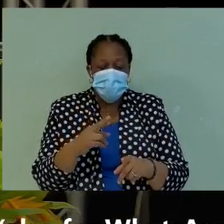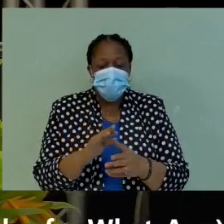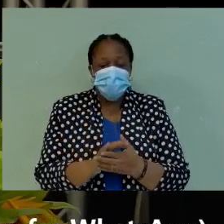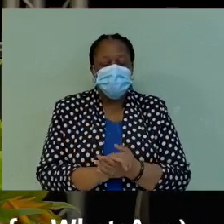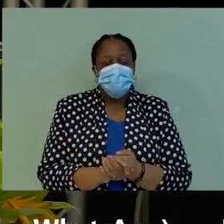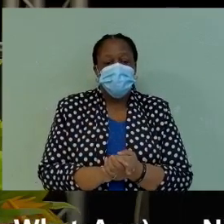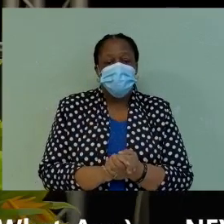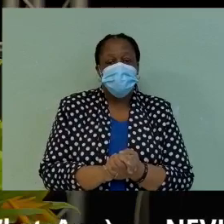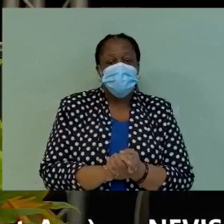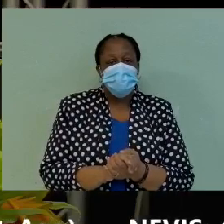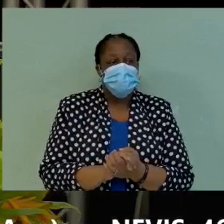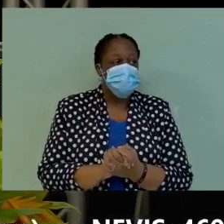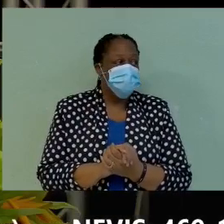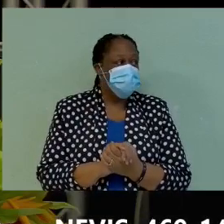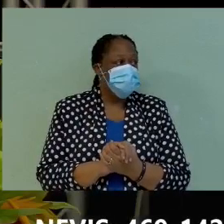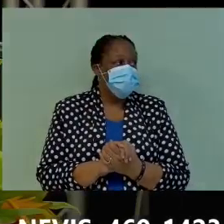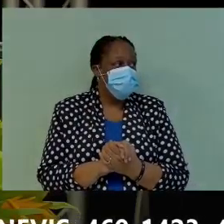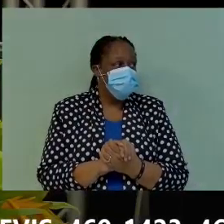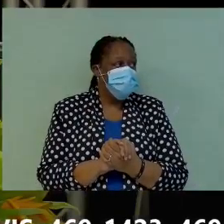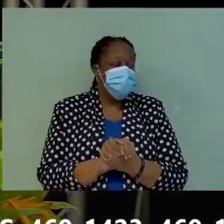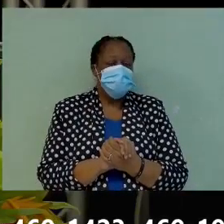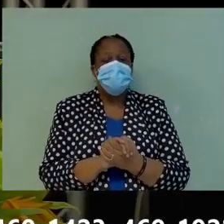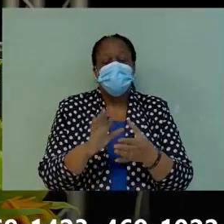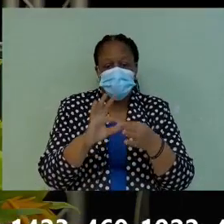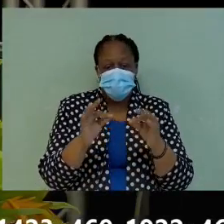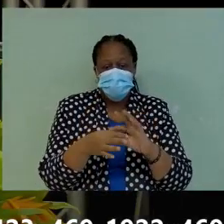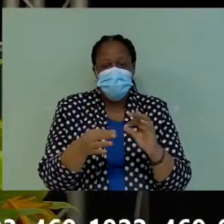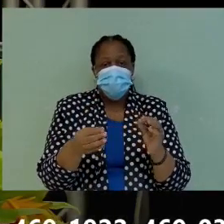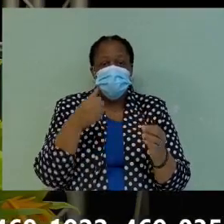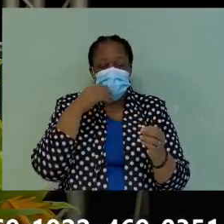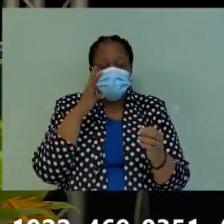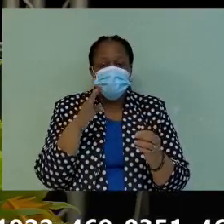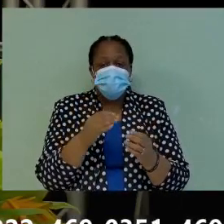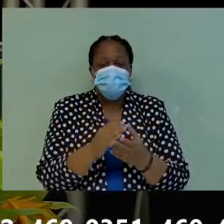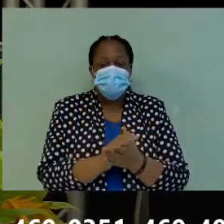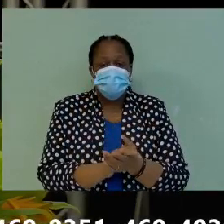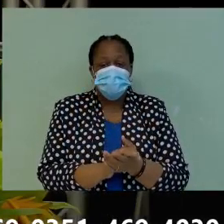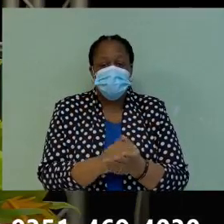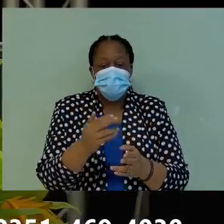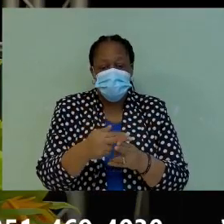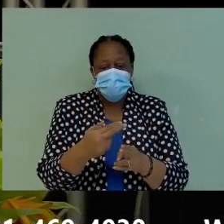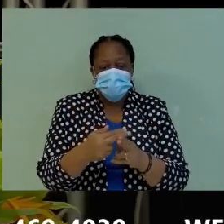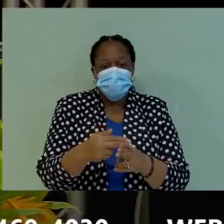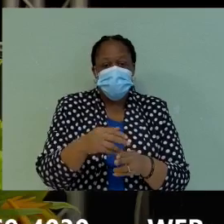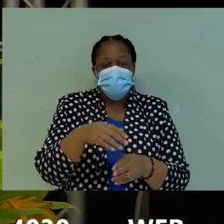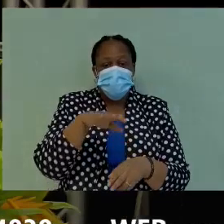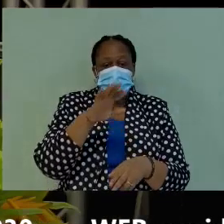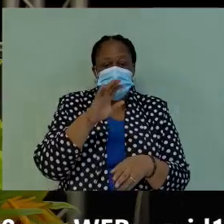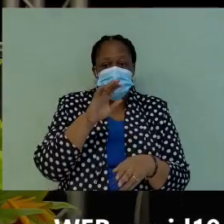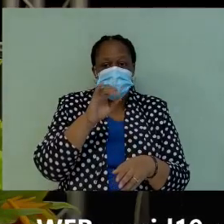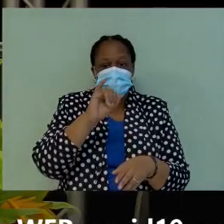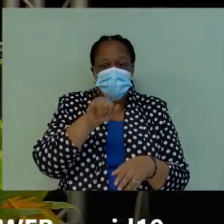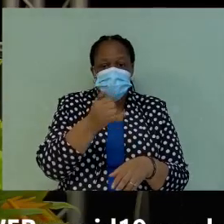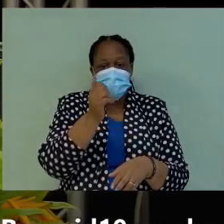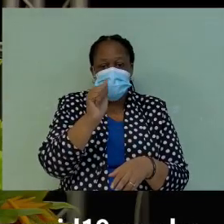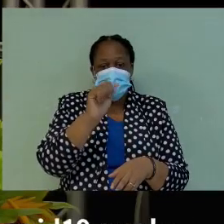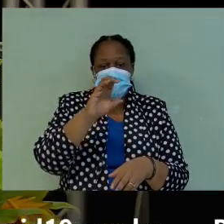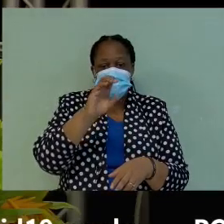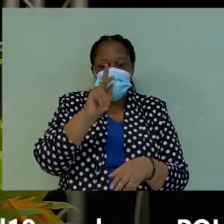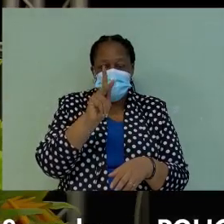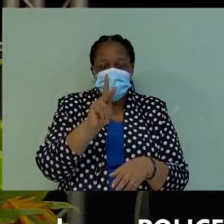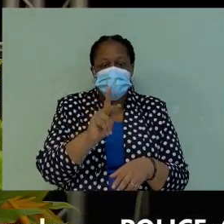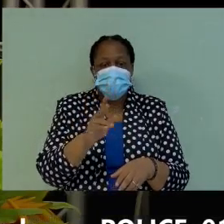COVID-19. And here is a story. My name is Bernadette Jack, and I have been a nurse for 39